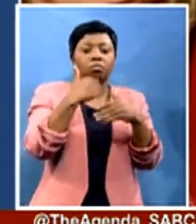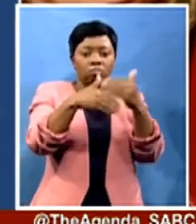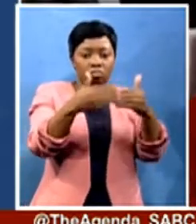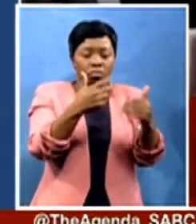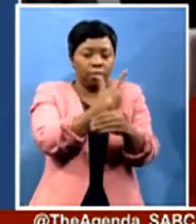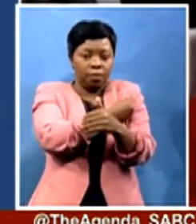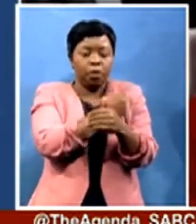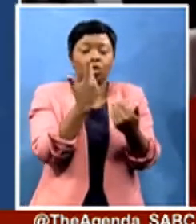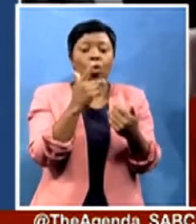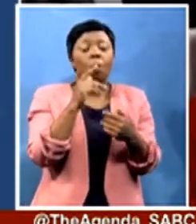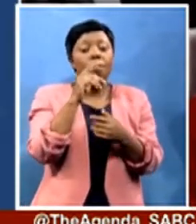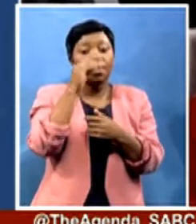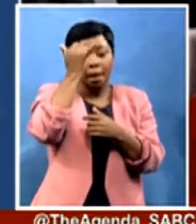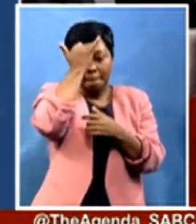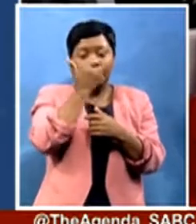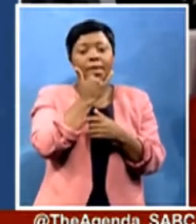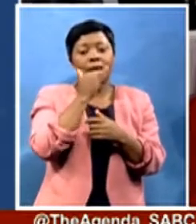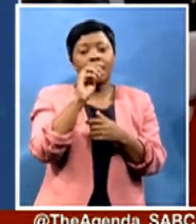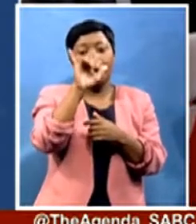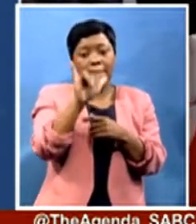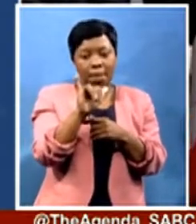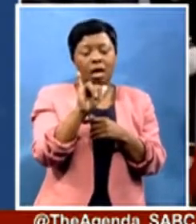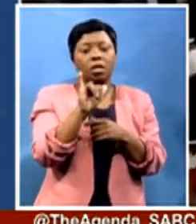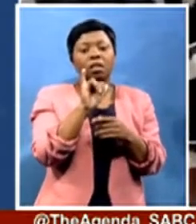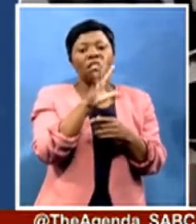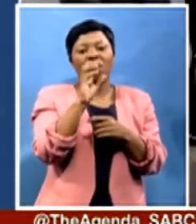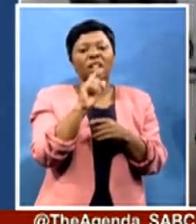500,000 healthcare workers will have been vaccinated through the Sisonke study.